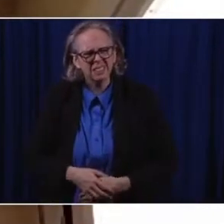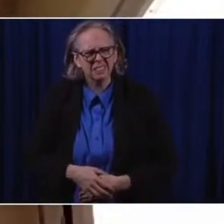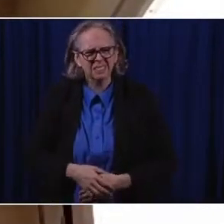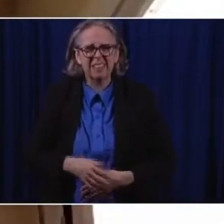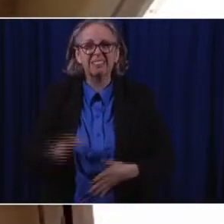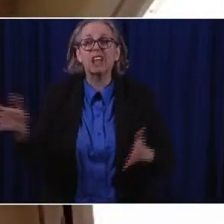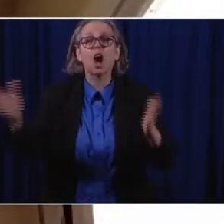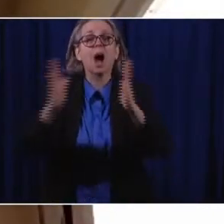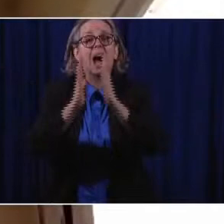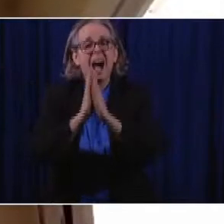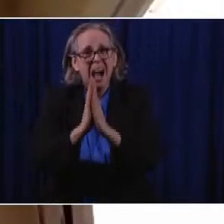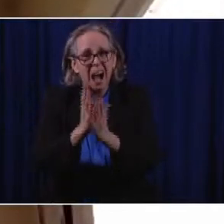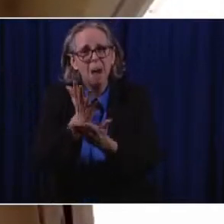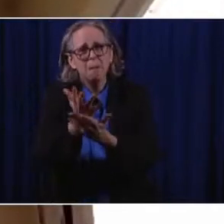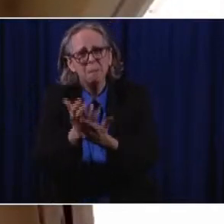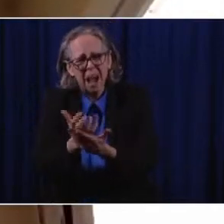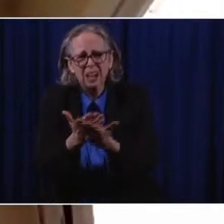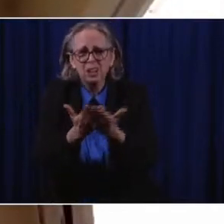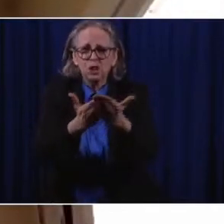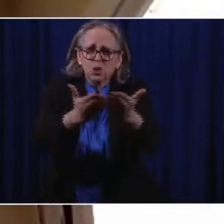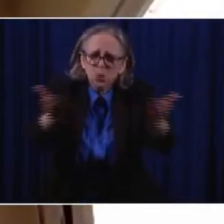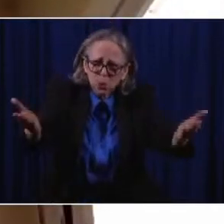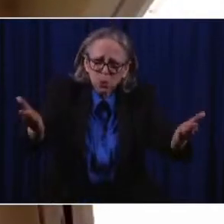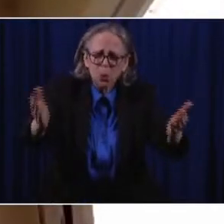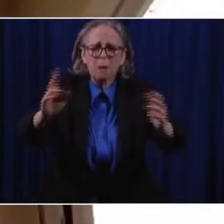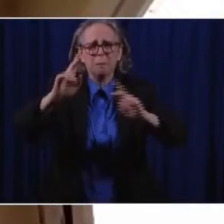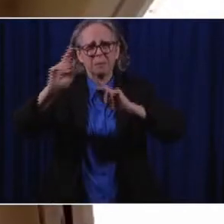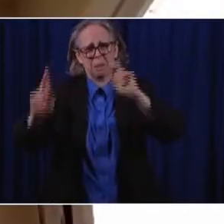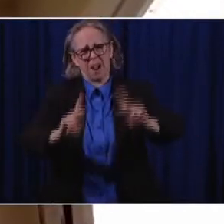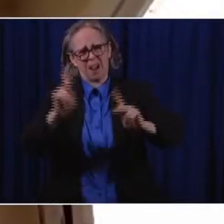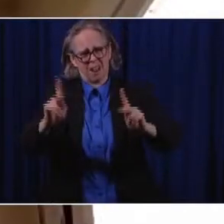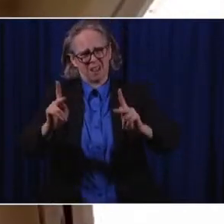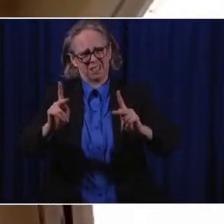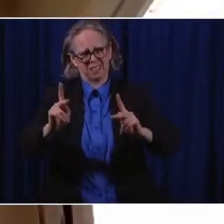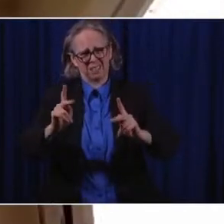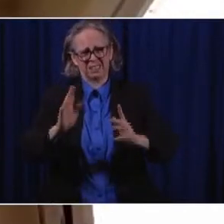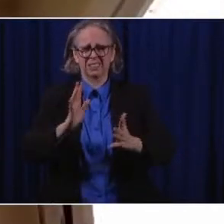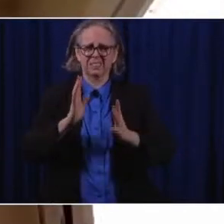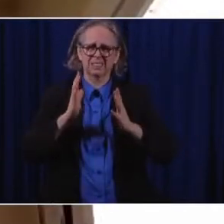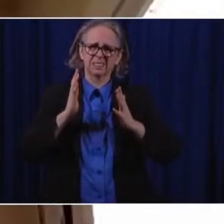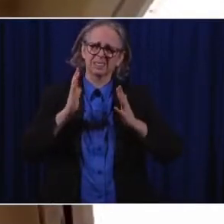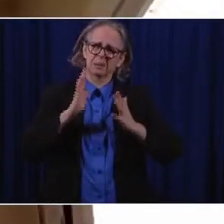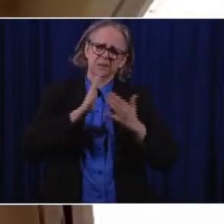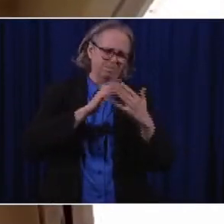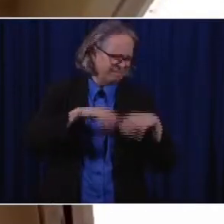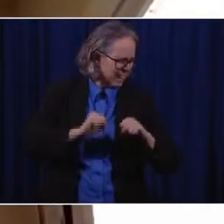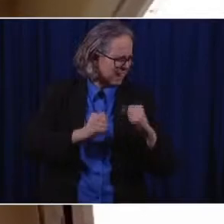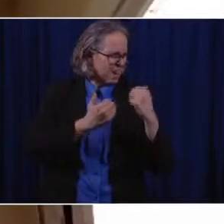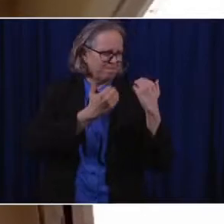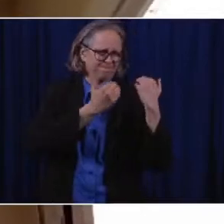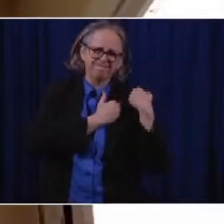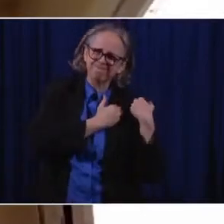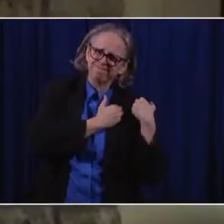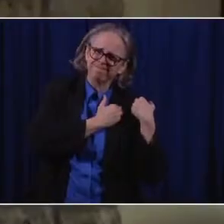as Ohioans. This is a matter of personal responsibility. We really owe this to each other.